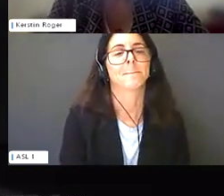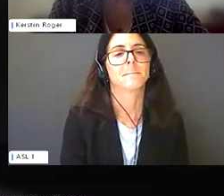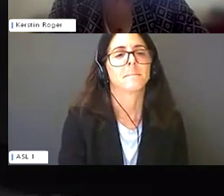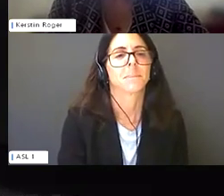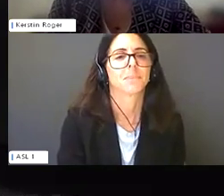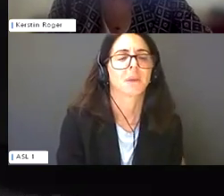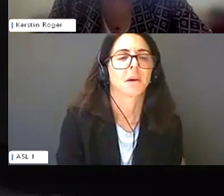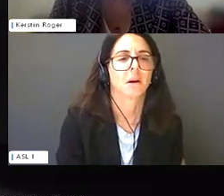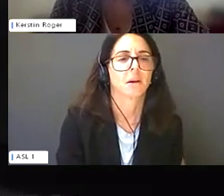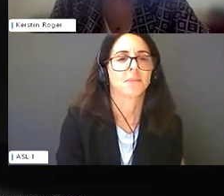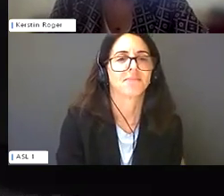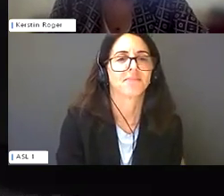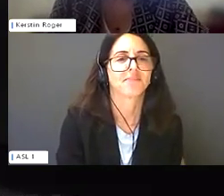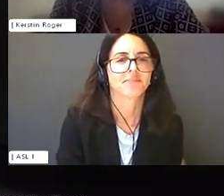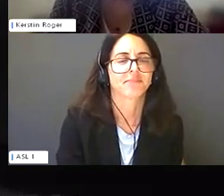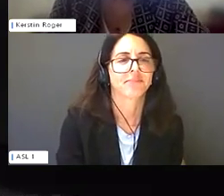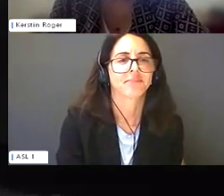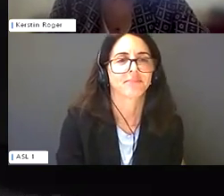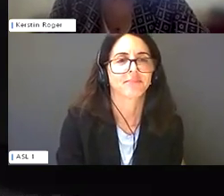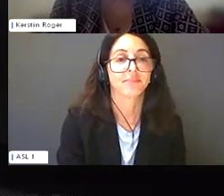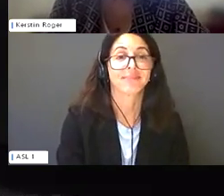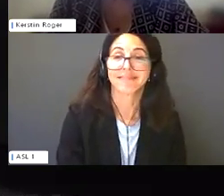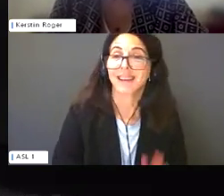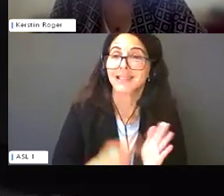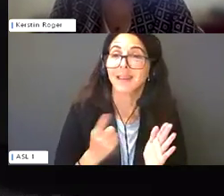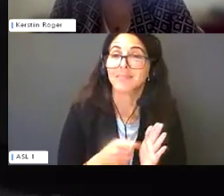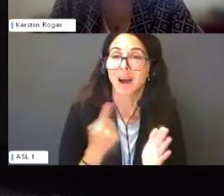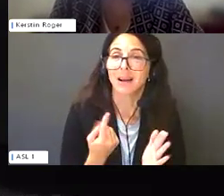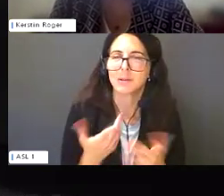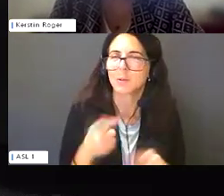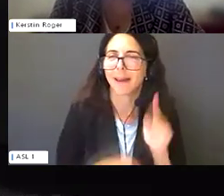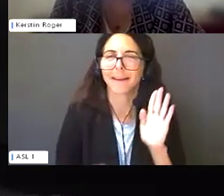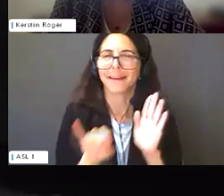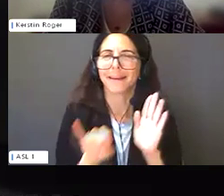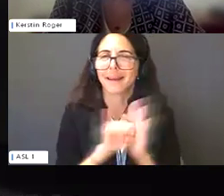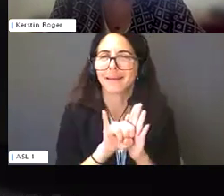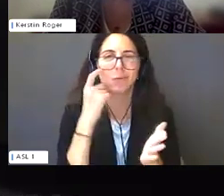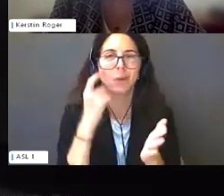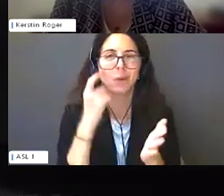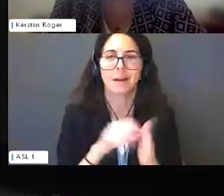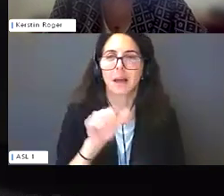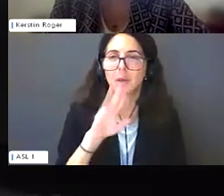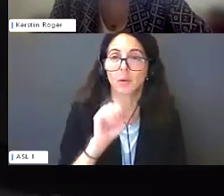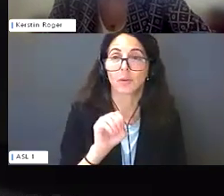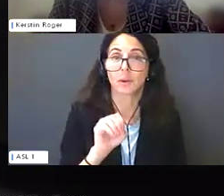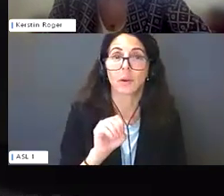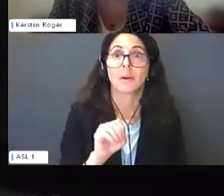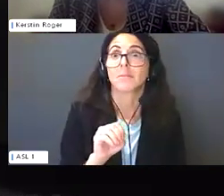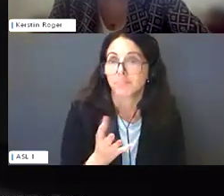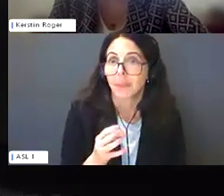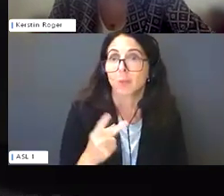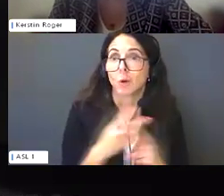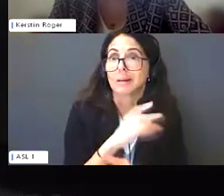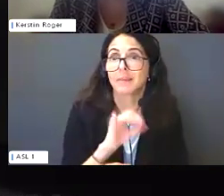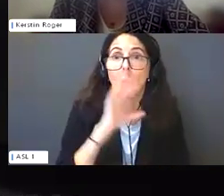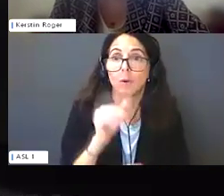Sometimes we have trouble recognizing abuse, especially of older people in our lives. Of course, everyone has the right to be